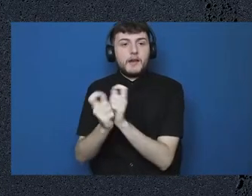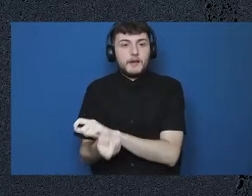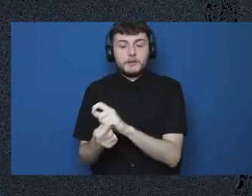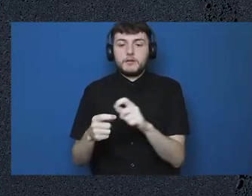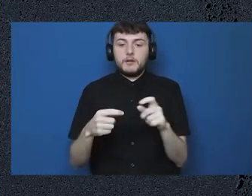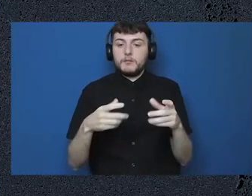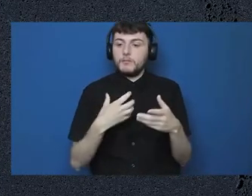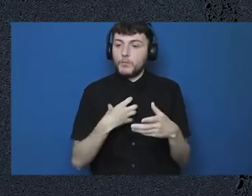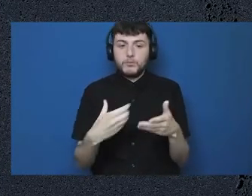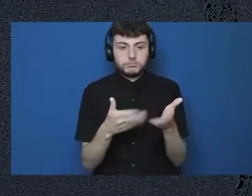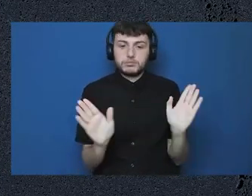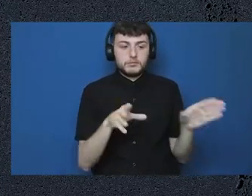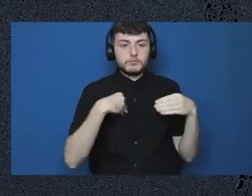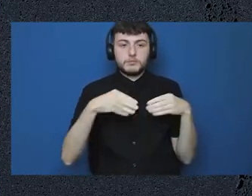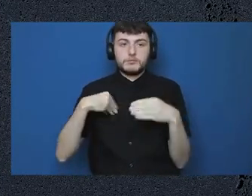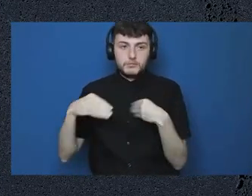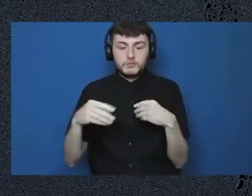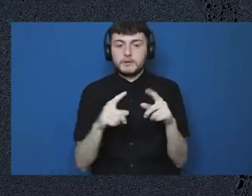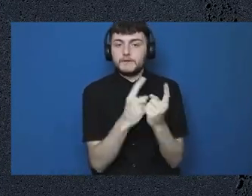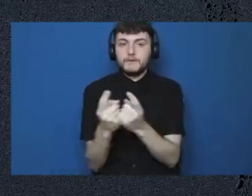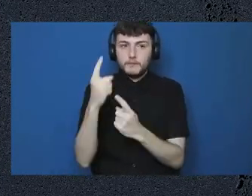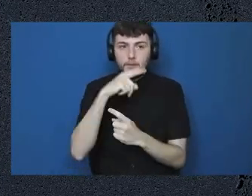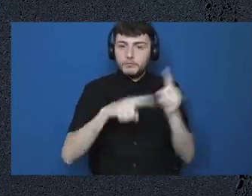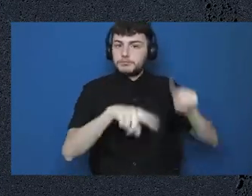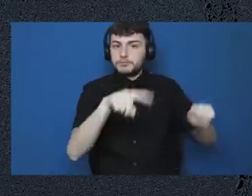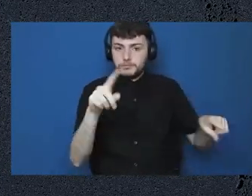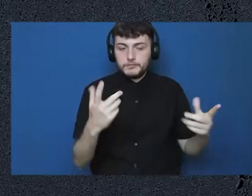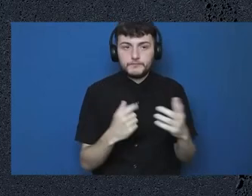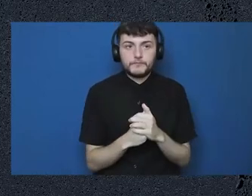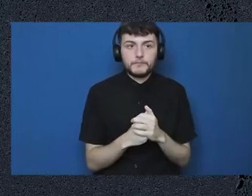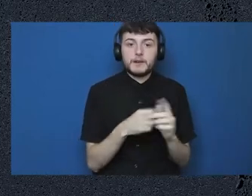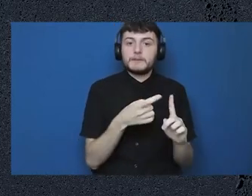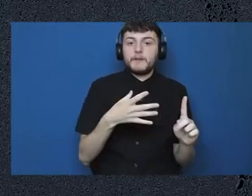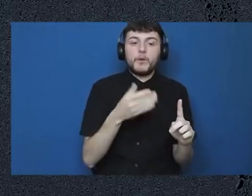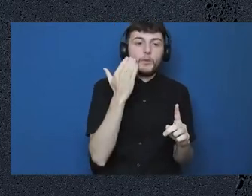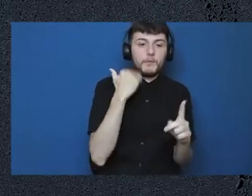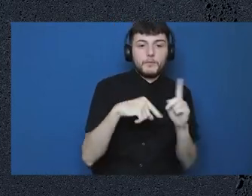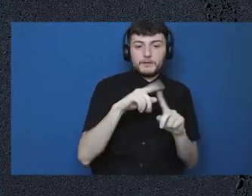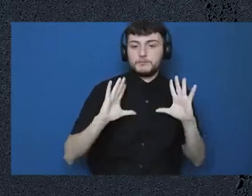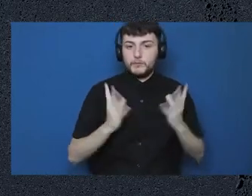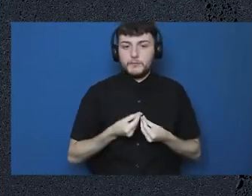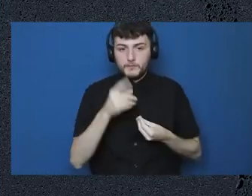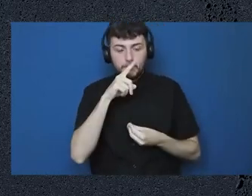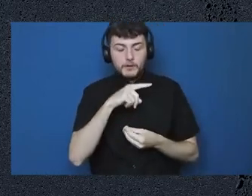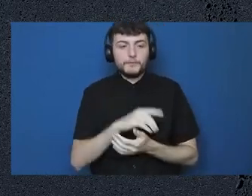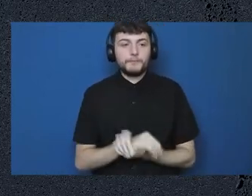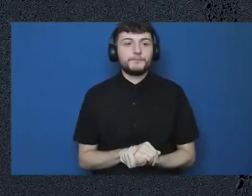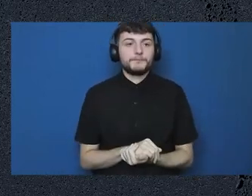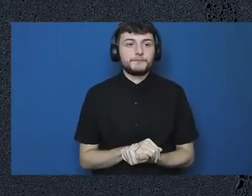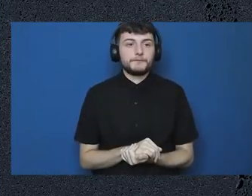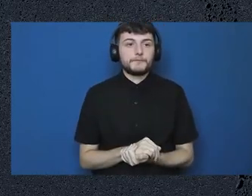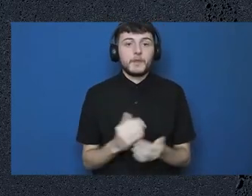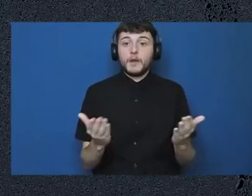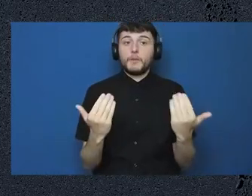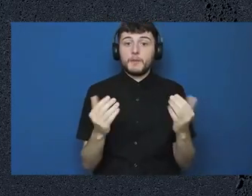of talent that's available to them, especially girls and women and non-binary people. So to welcome our special guests, I'm so excited to have